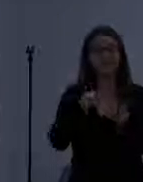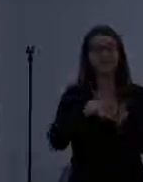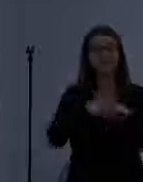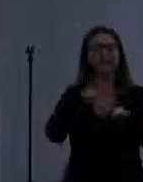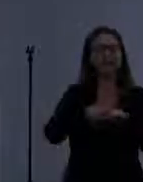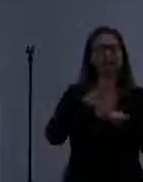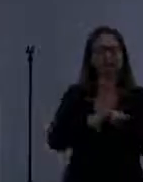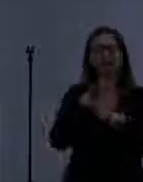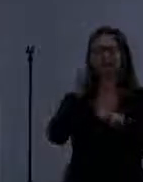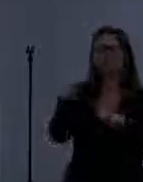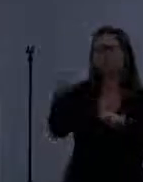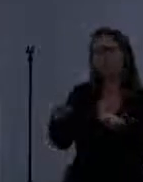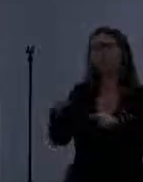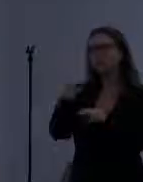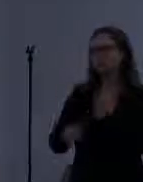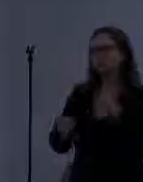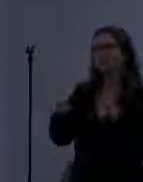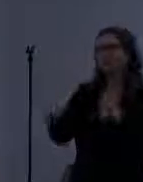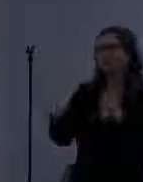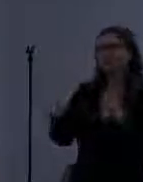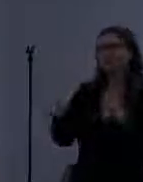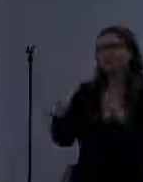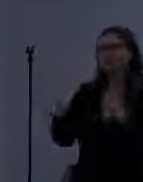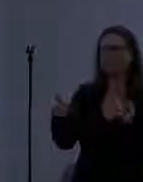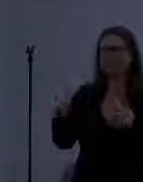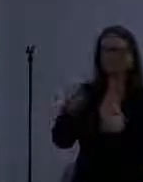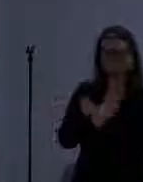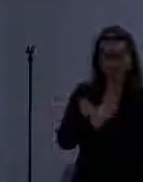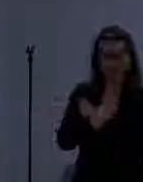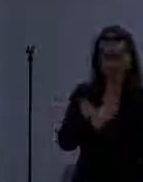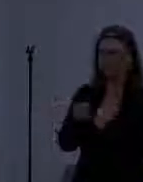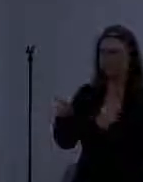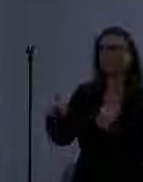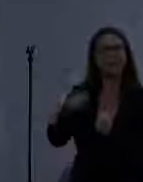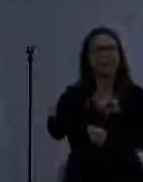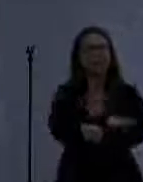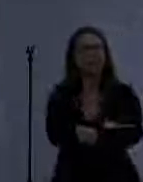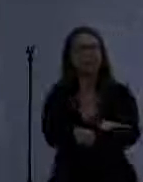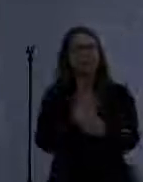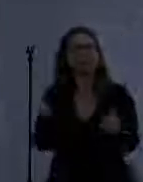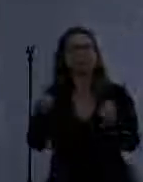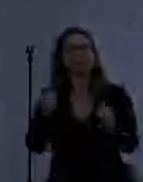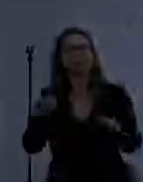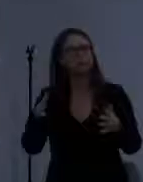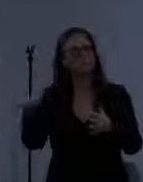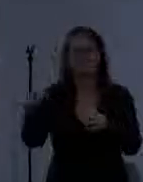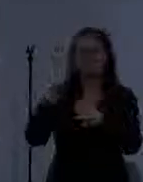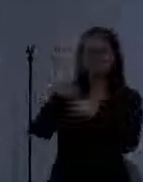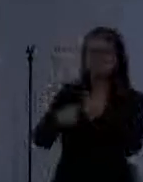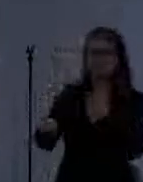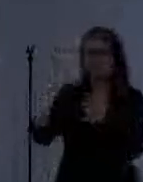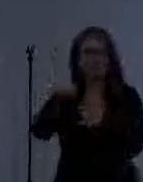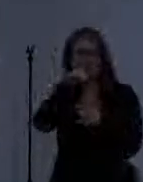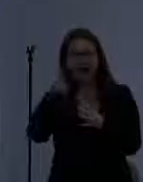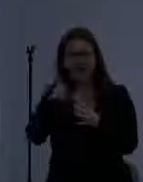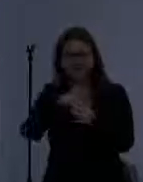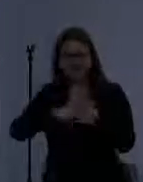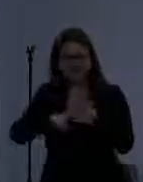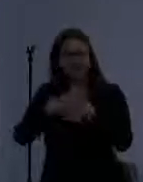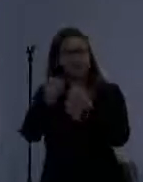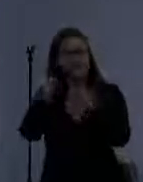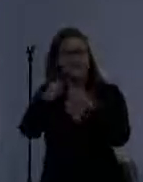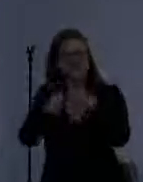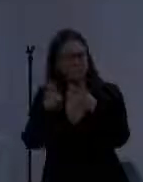having difficulty with some physical tasks, maybe due to muscle weakness or related to their disability.